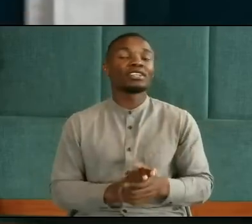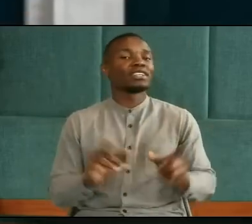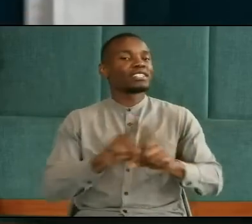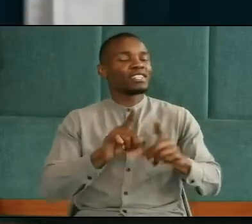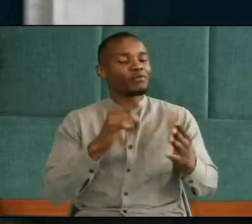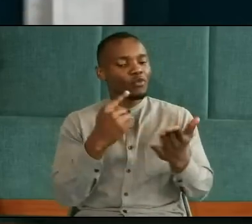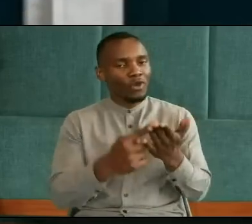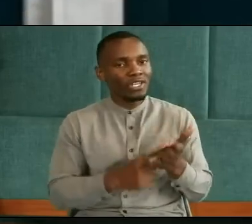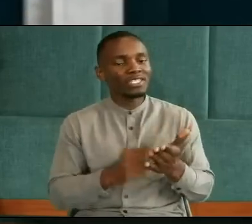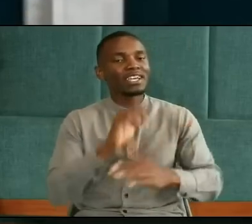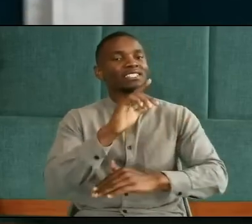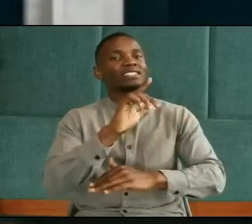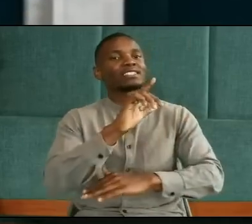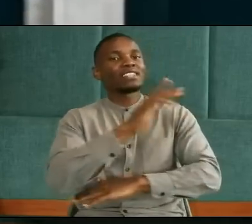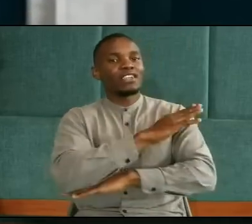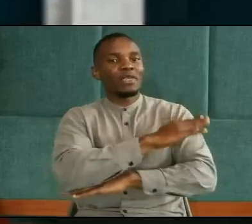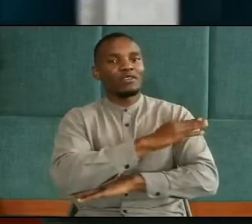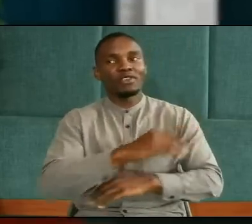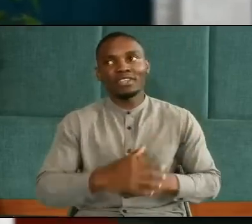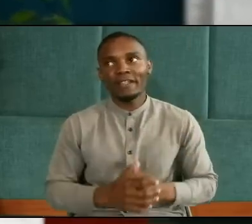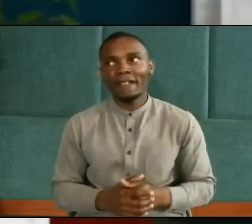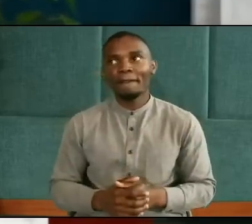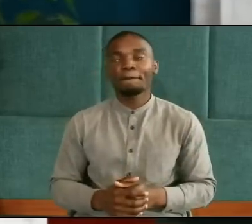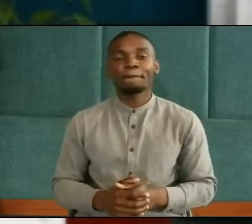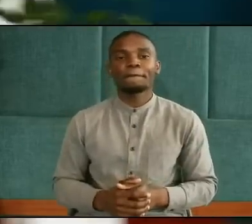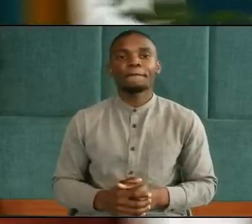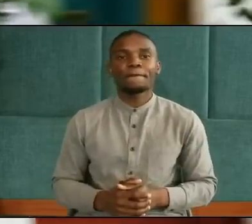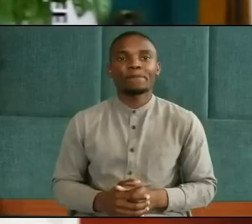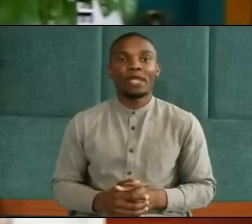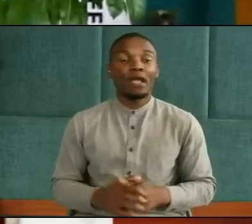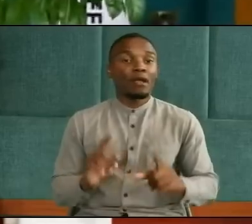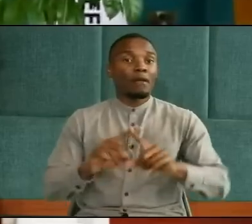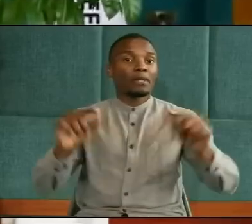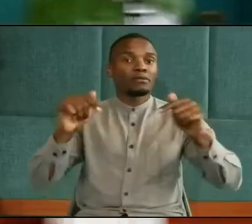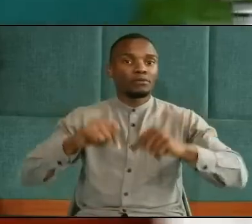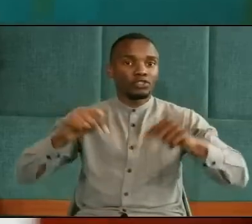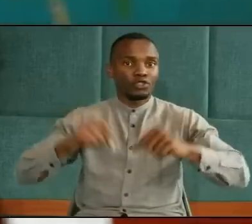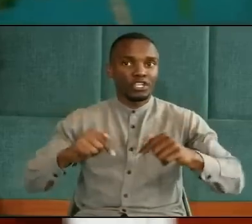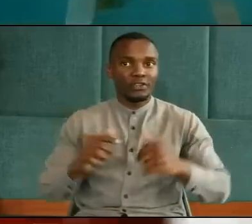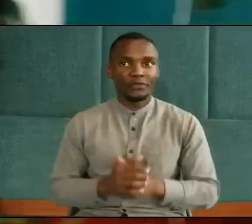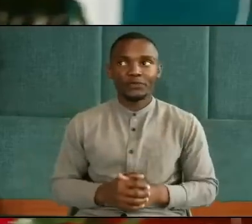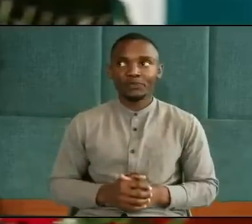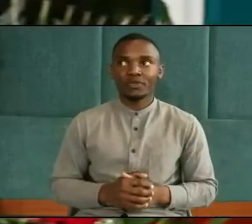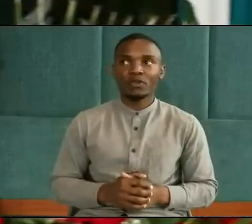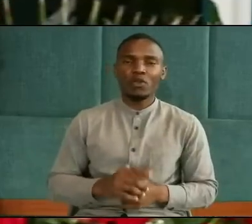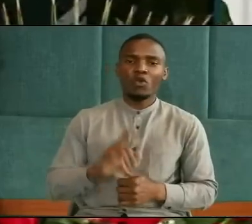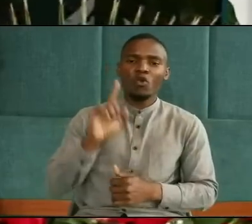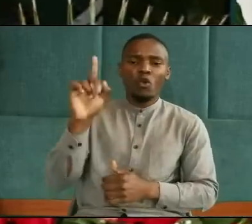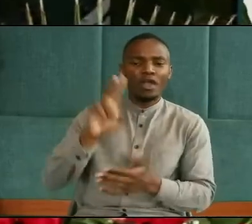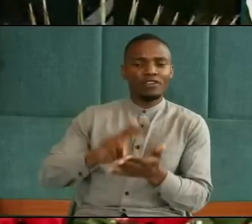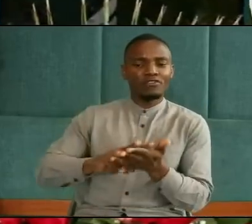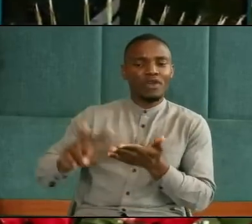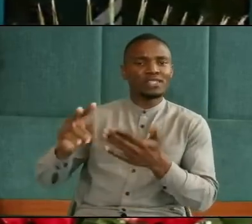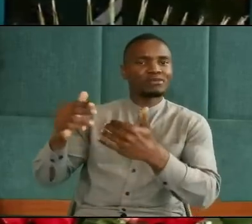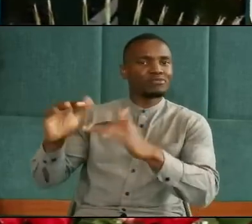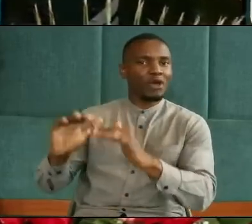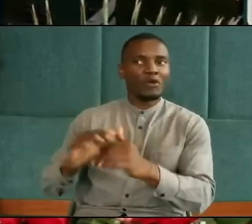that one. Join me this evening for that one, our final presentation. But today, just a verse away. Your heads are